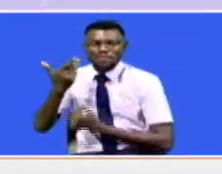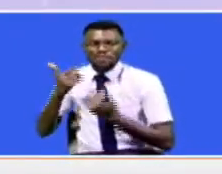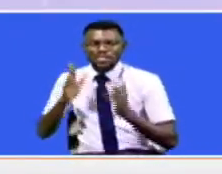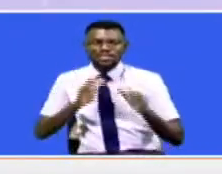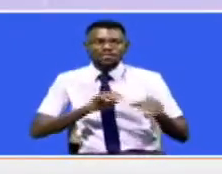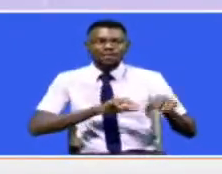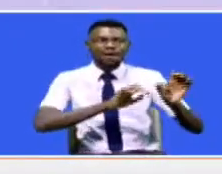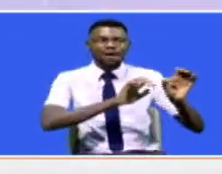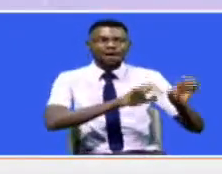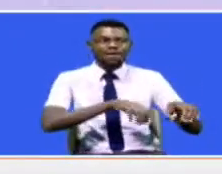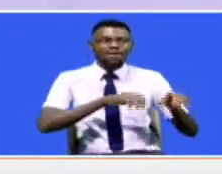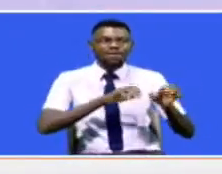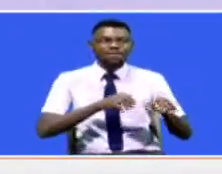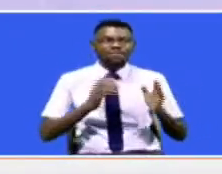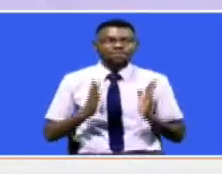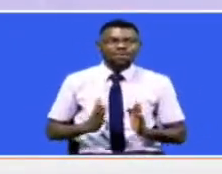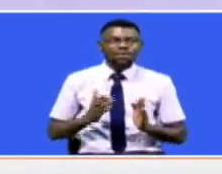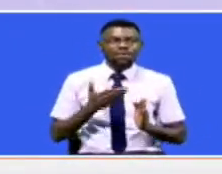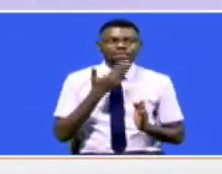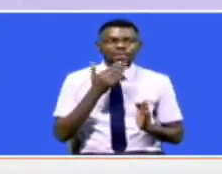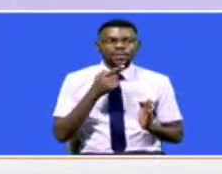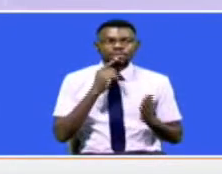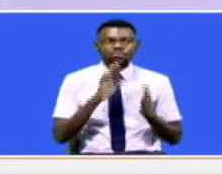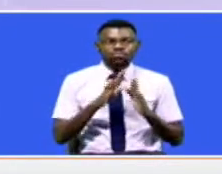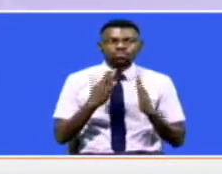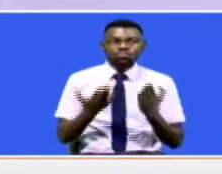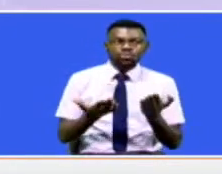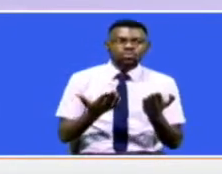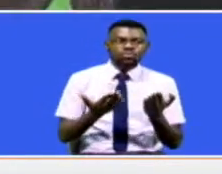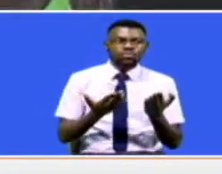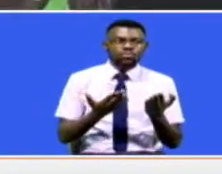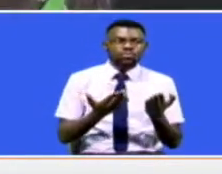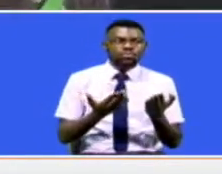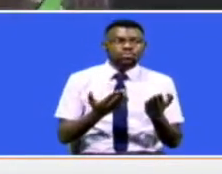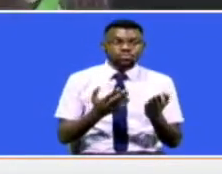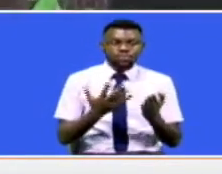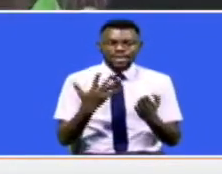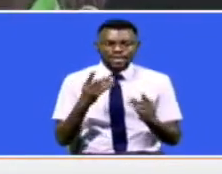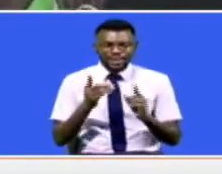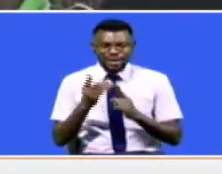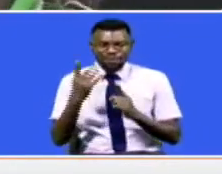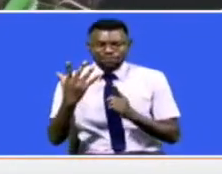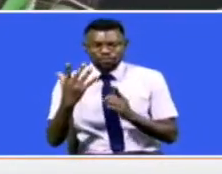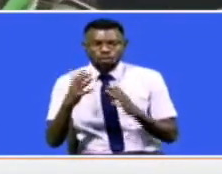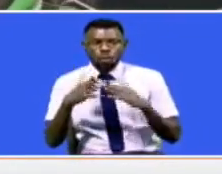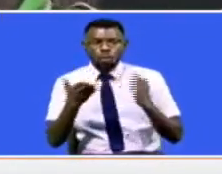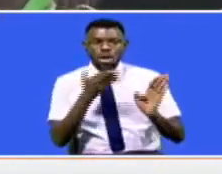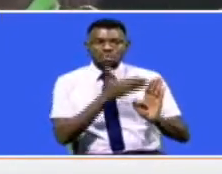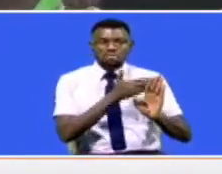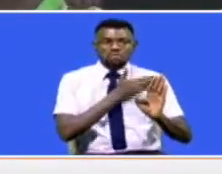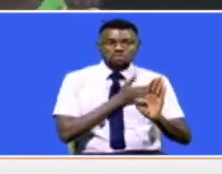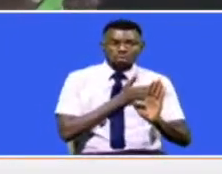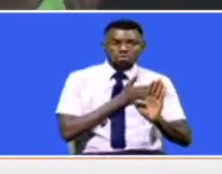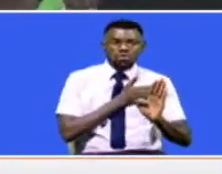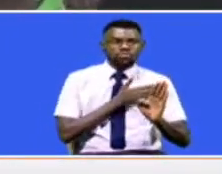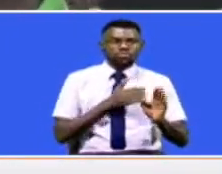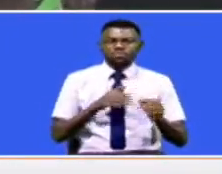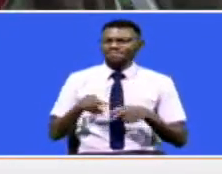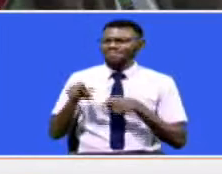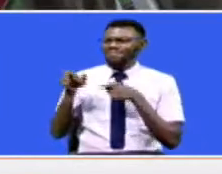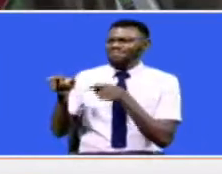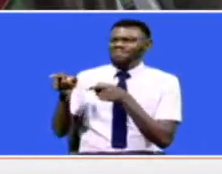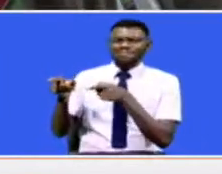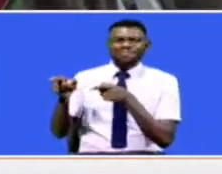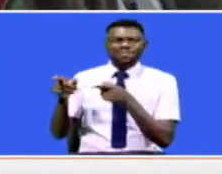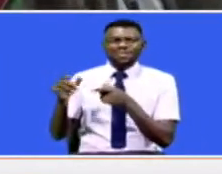it is on or before 5th. The farmers accused the agency of taking over the roles of